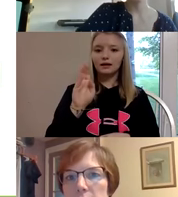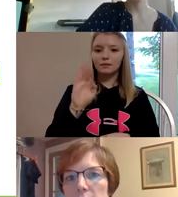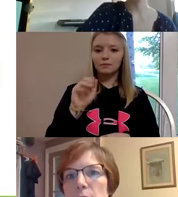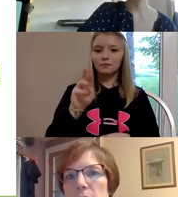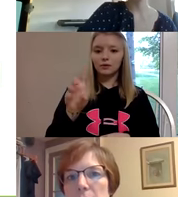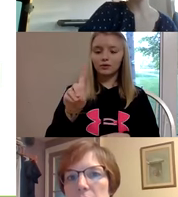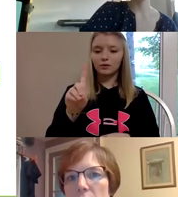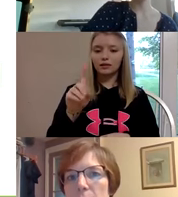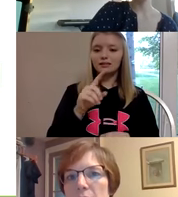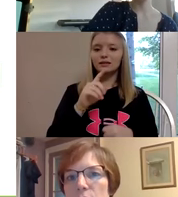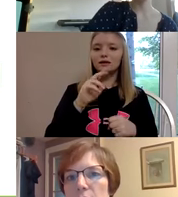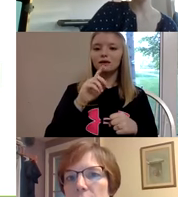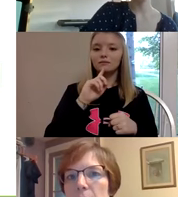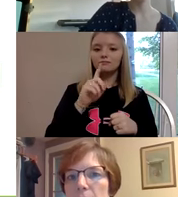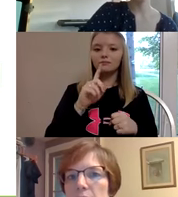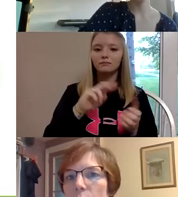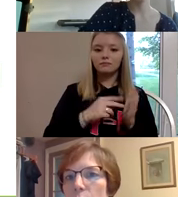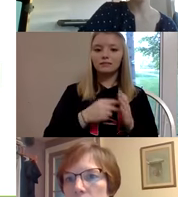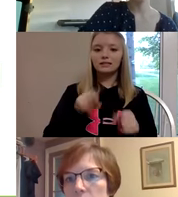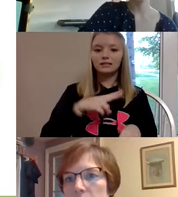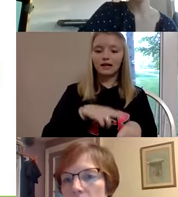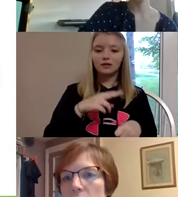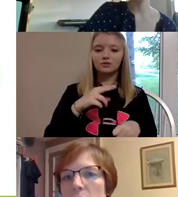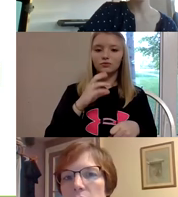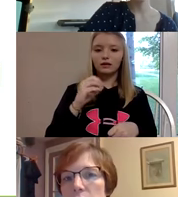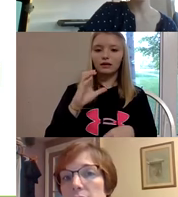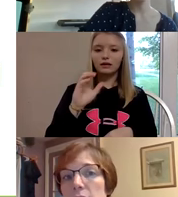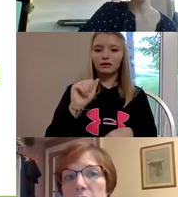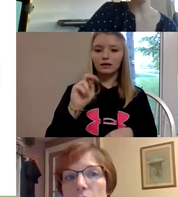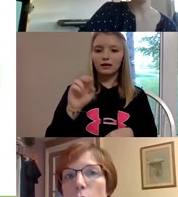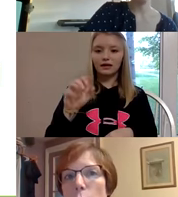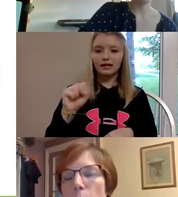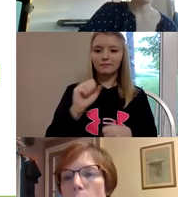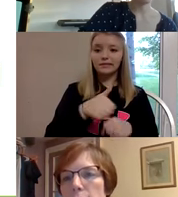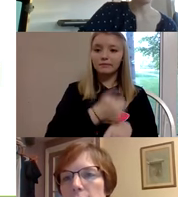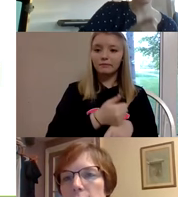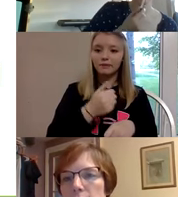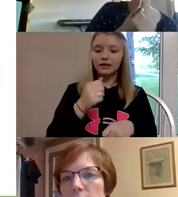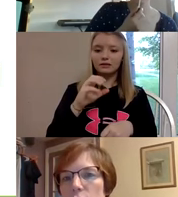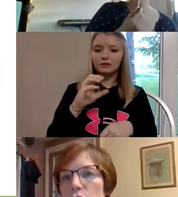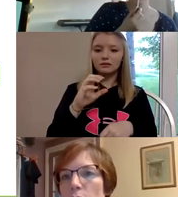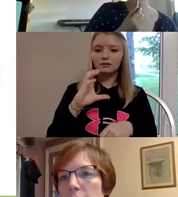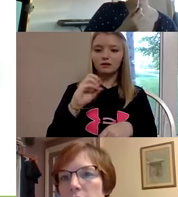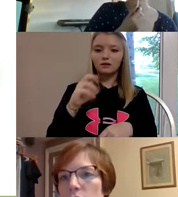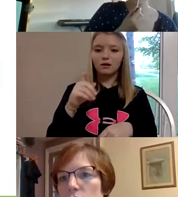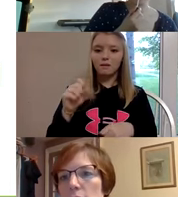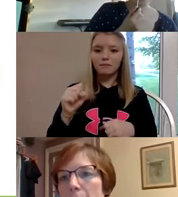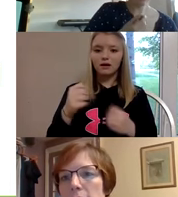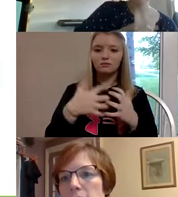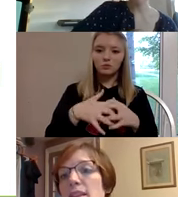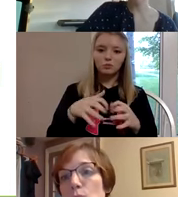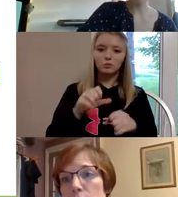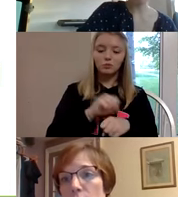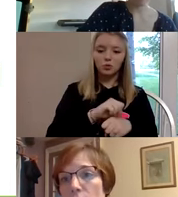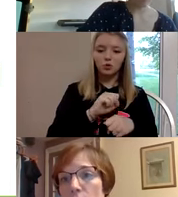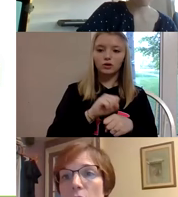and cannabis-based compounds within the bodies that work together. Then, and the whole point is they're trying to achieve